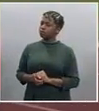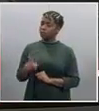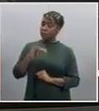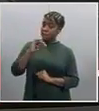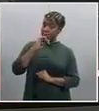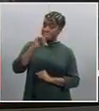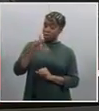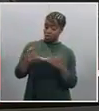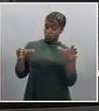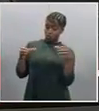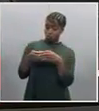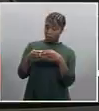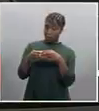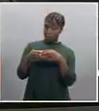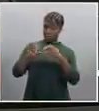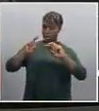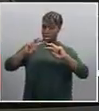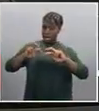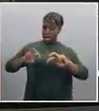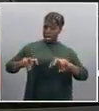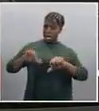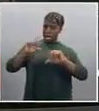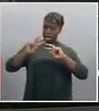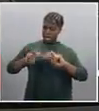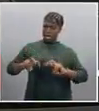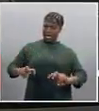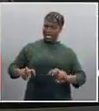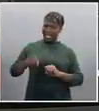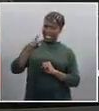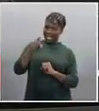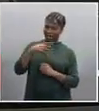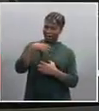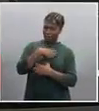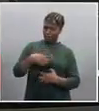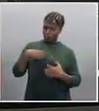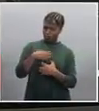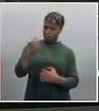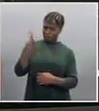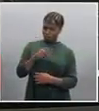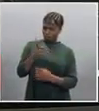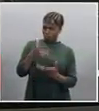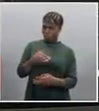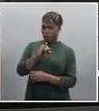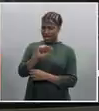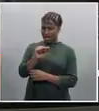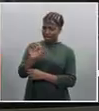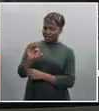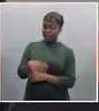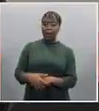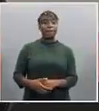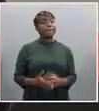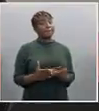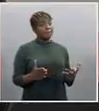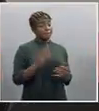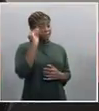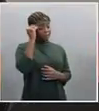entire group of scientists, medical professionals and researchers be that emotional at the IAAF? Well, it's interesting also